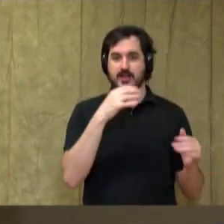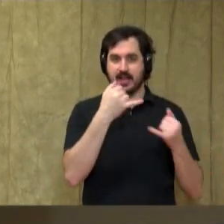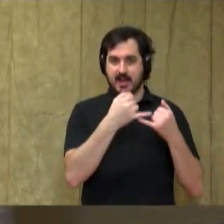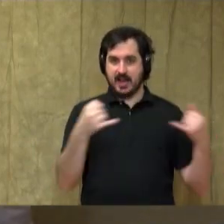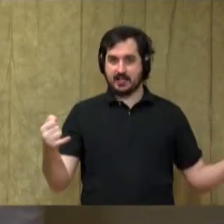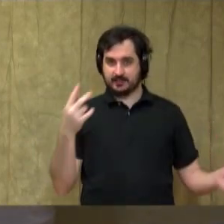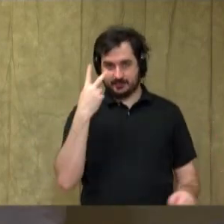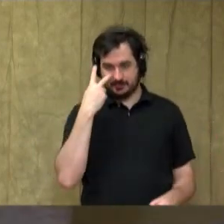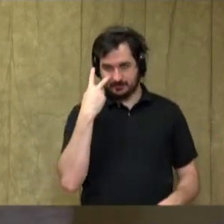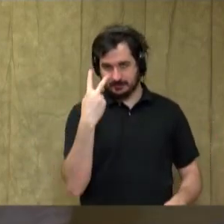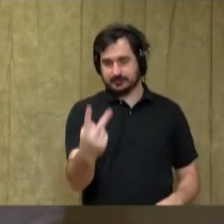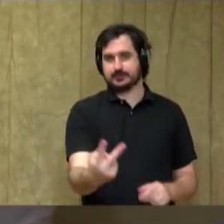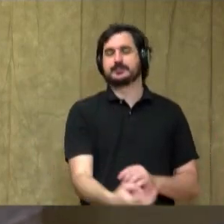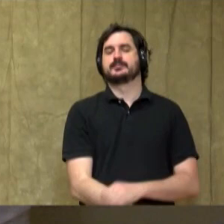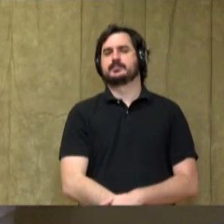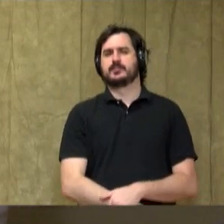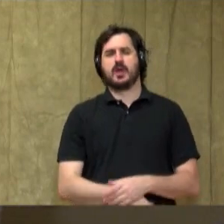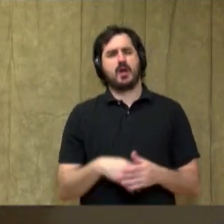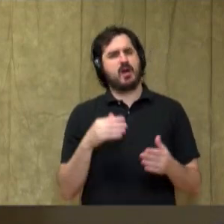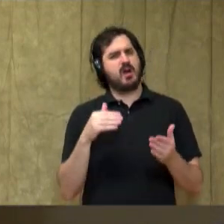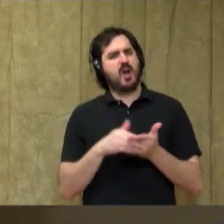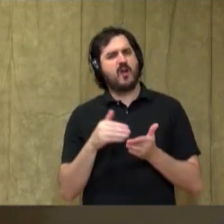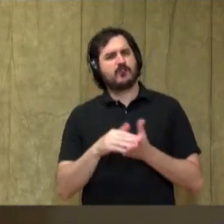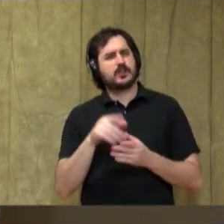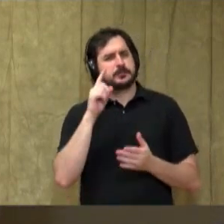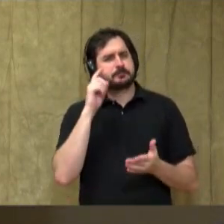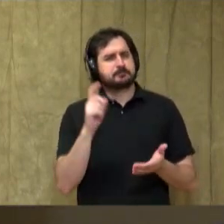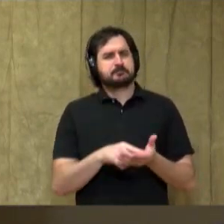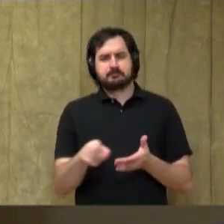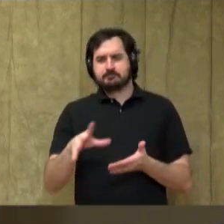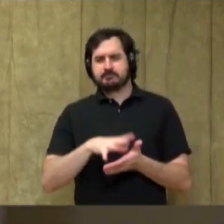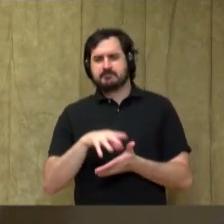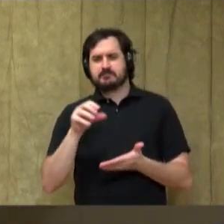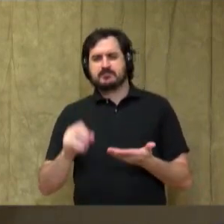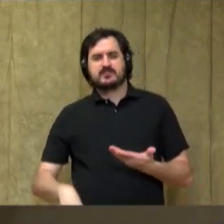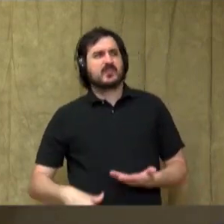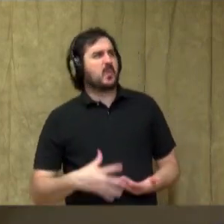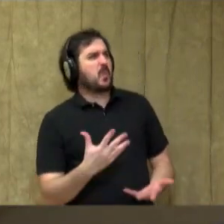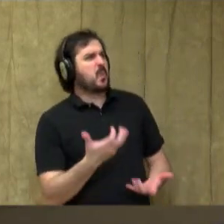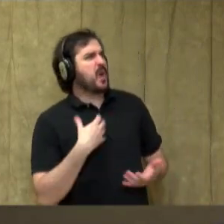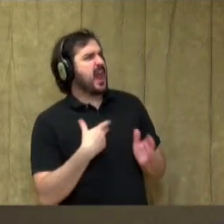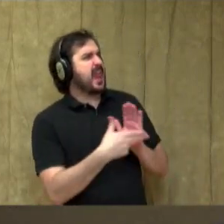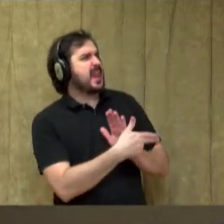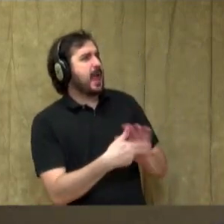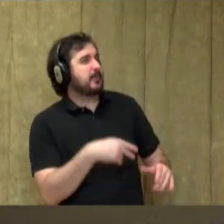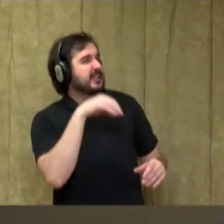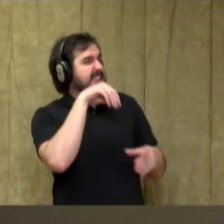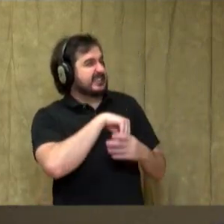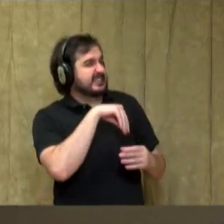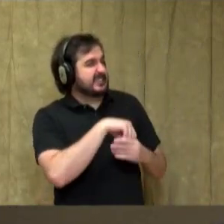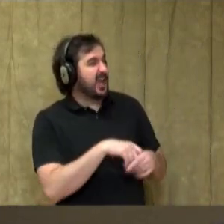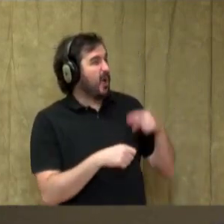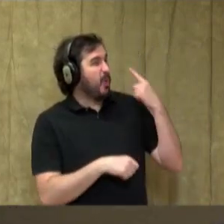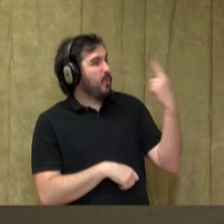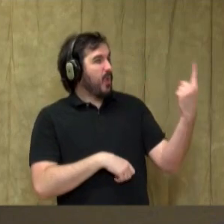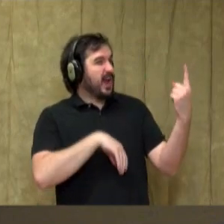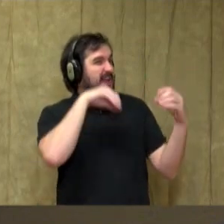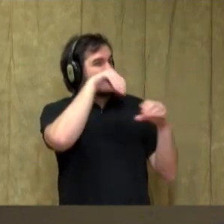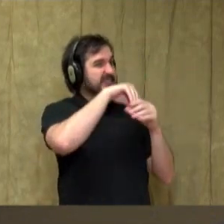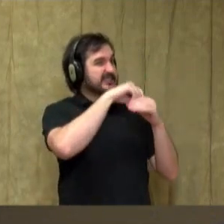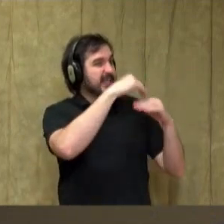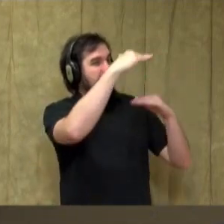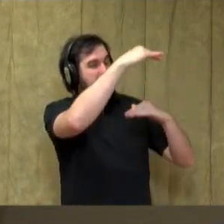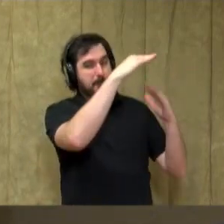see. A lot of times students want to label inside. So they want to put a 1 in between right here in the